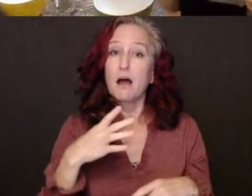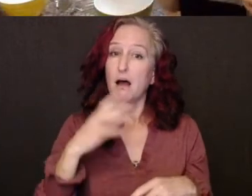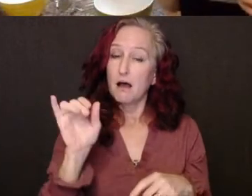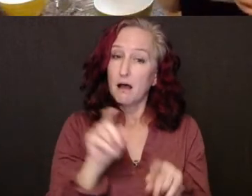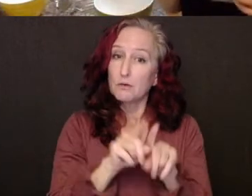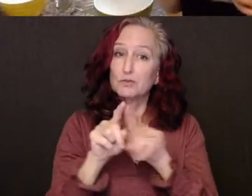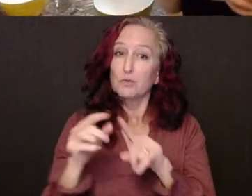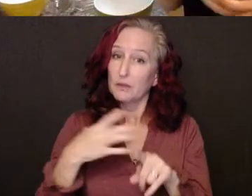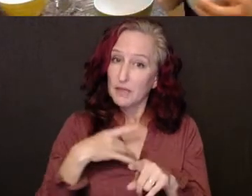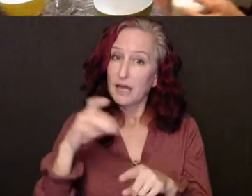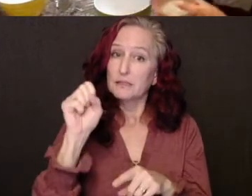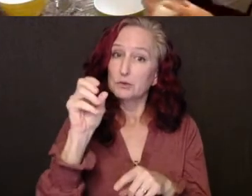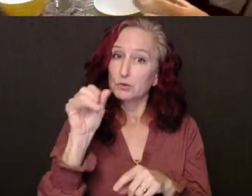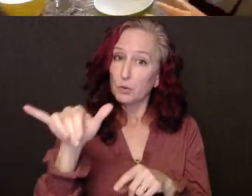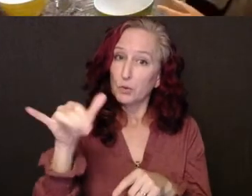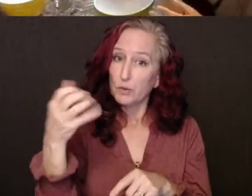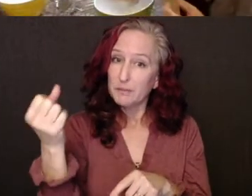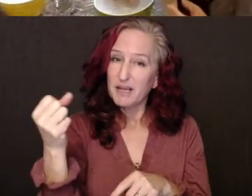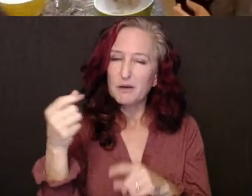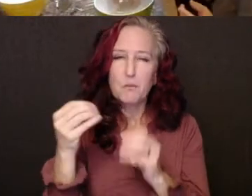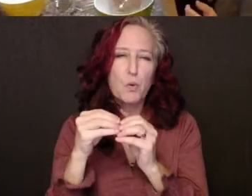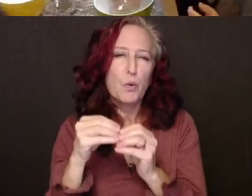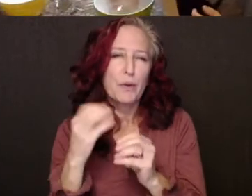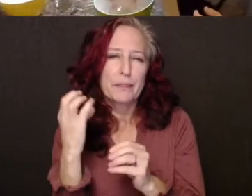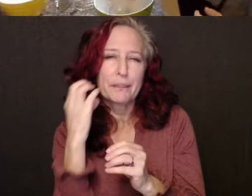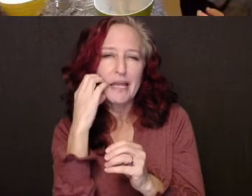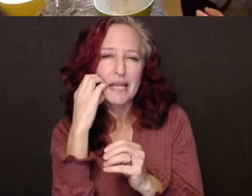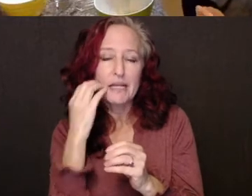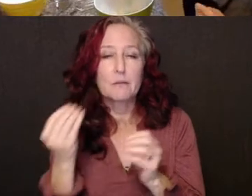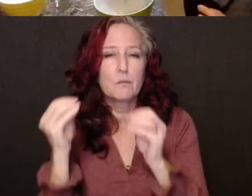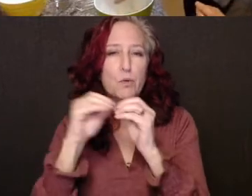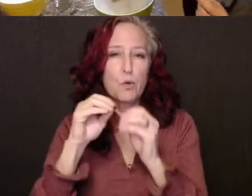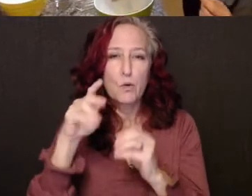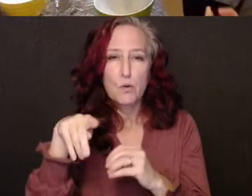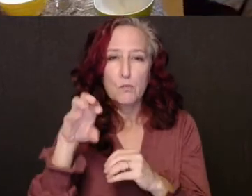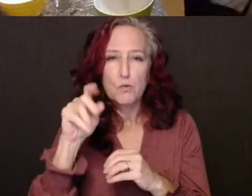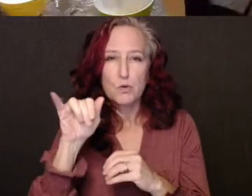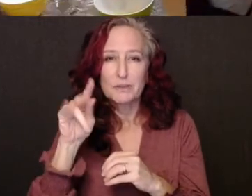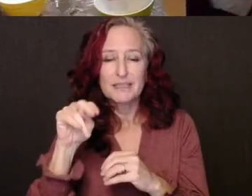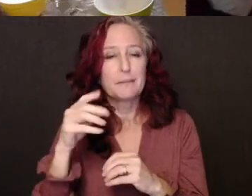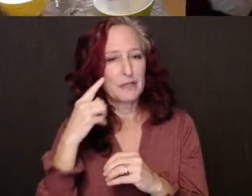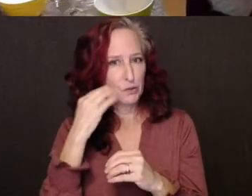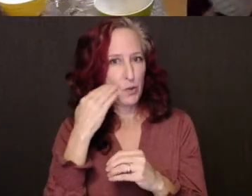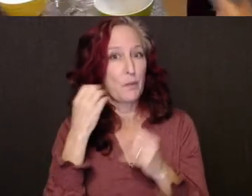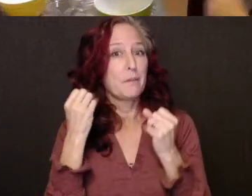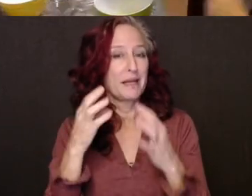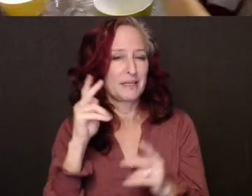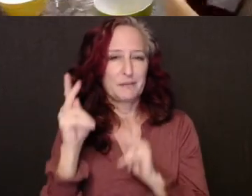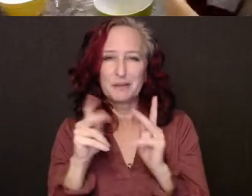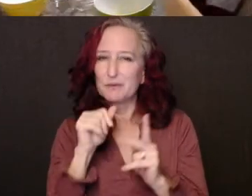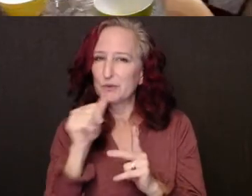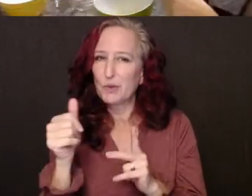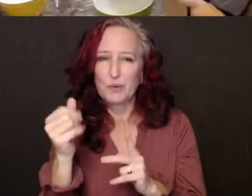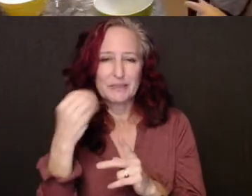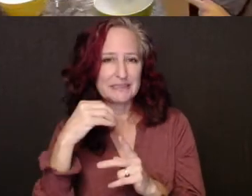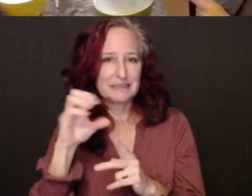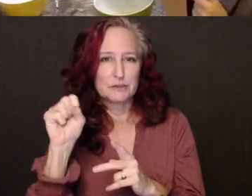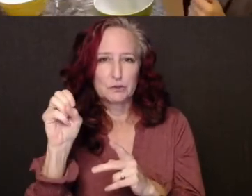favorite non-dairy milk. I am partial to using almond milk. This is oat